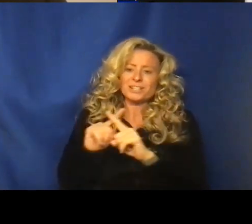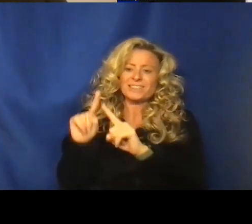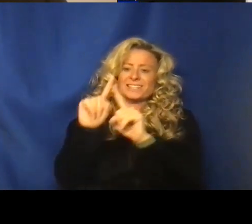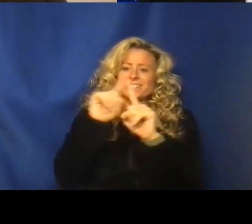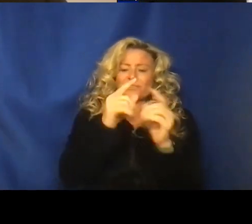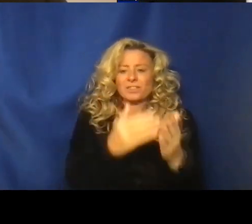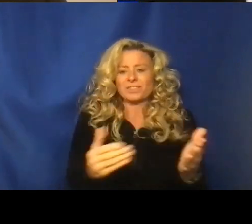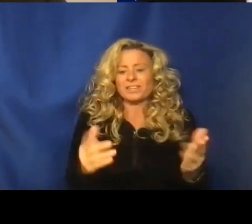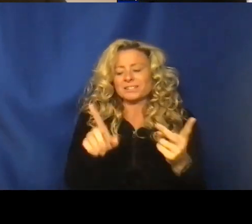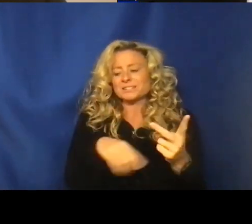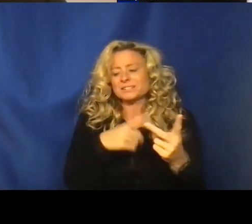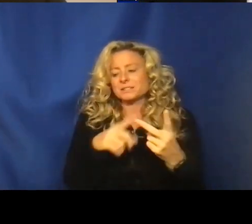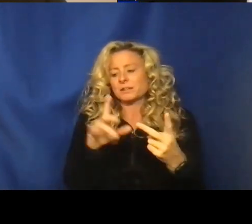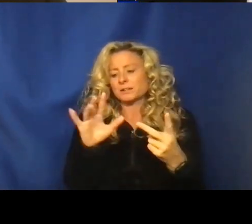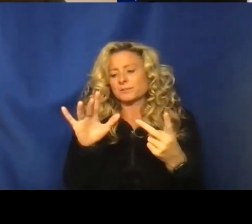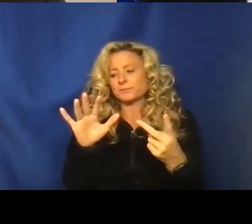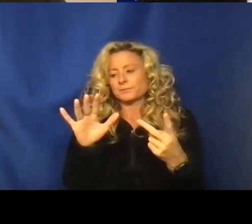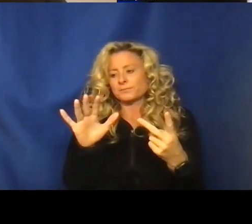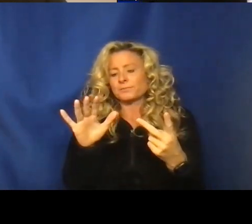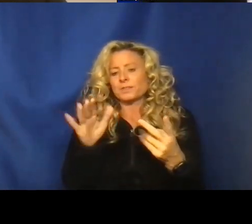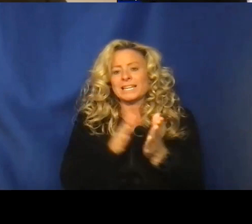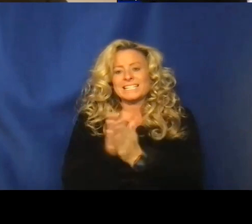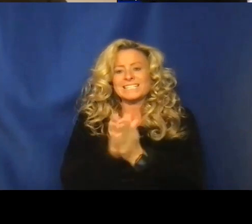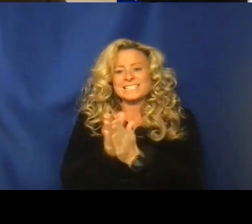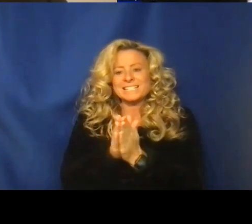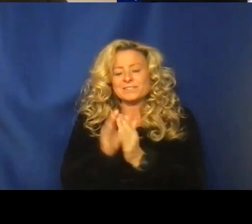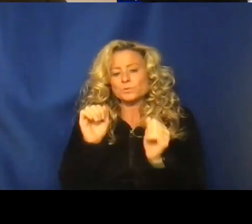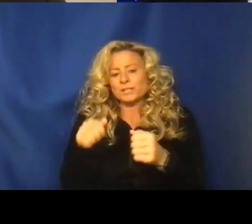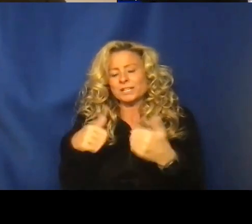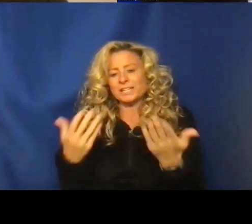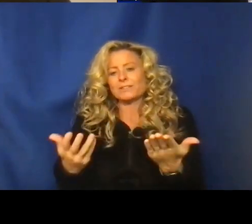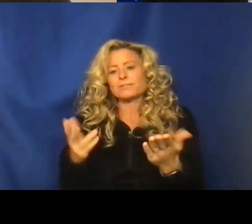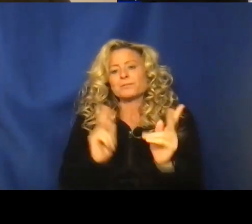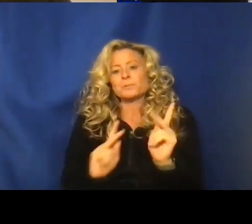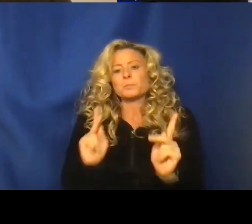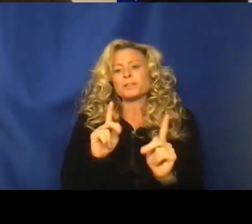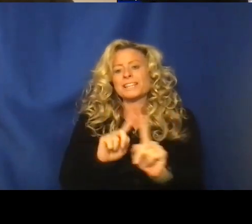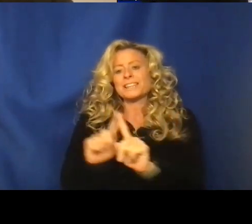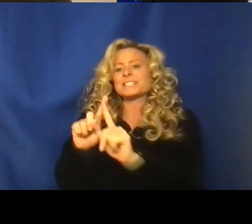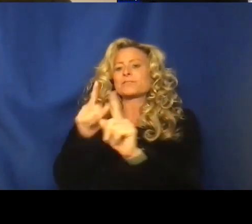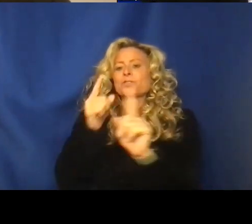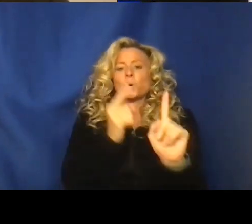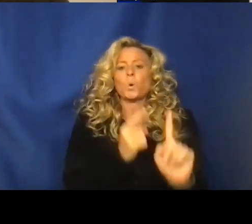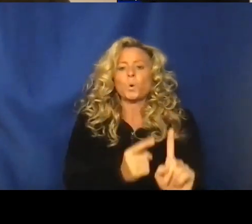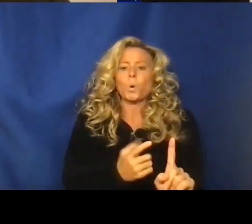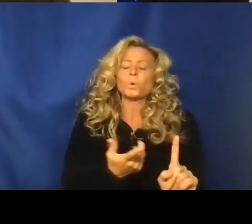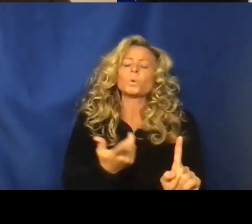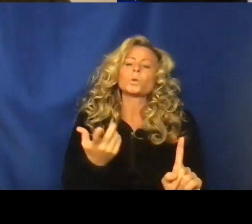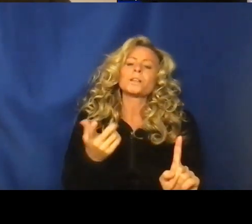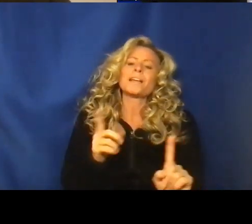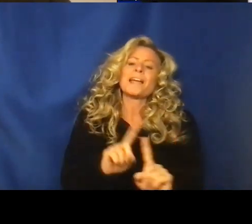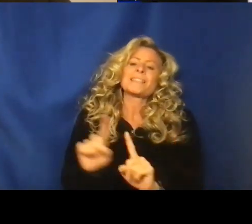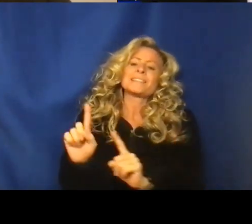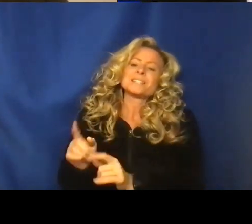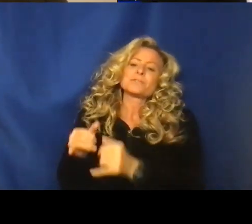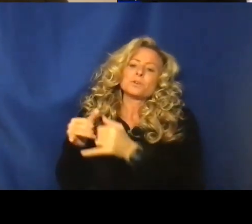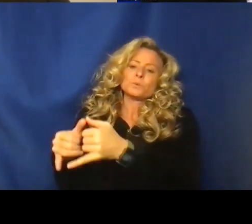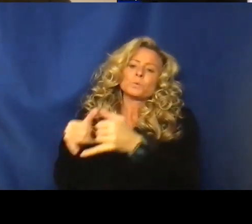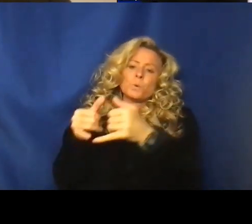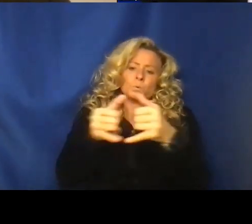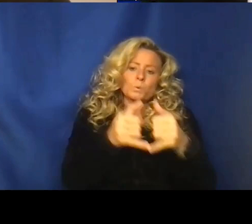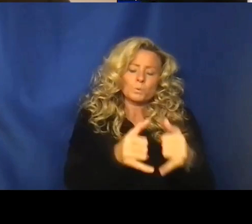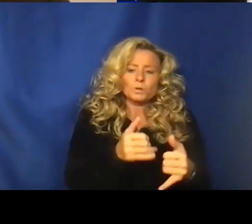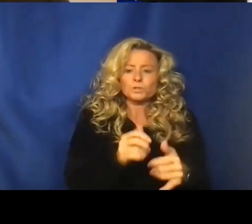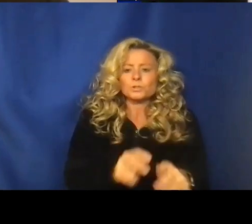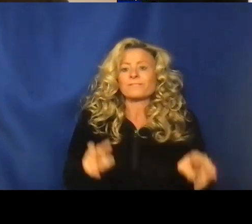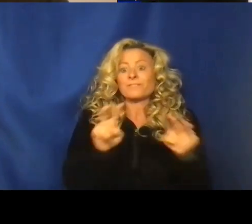and the different incentives that we can give people, and the different goals we can give people, and the different rewards we can give people, which are